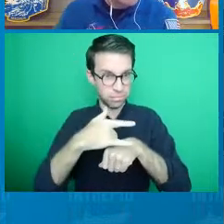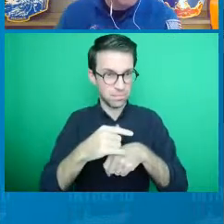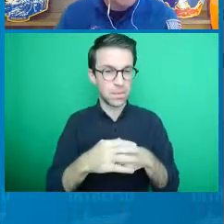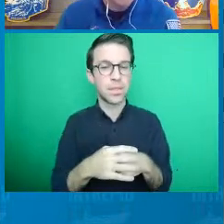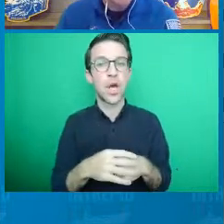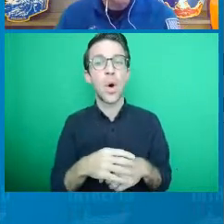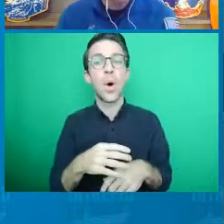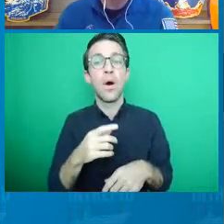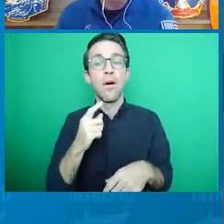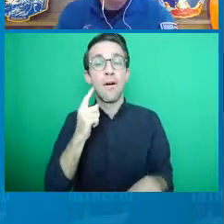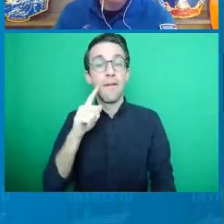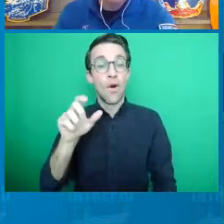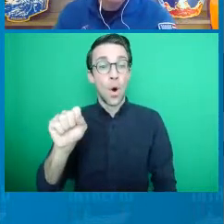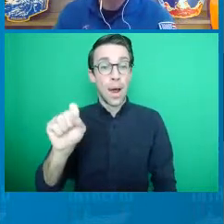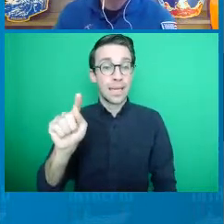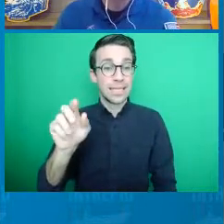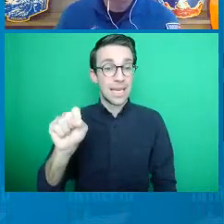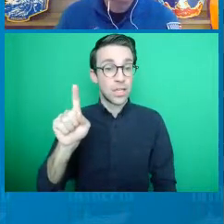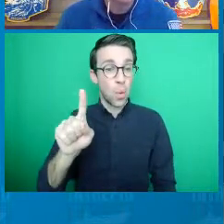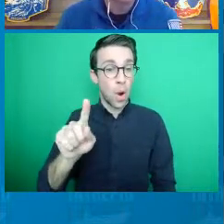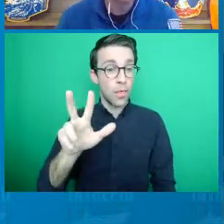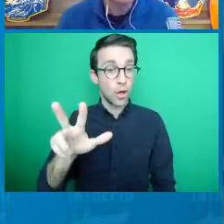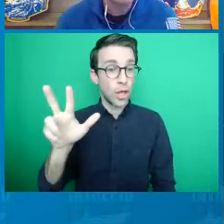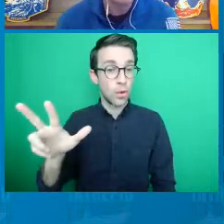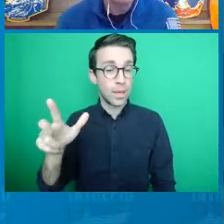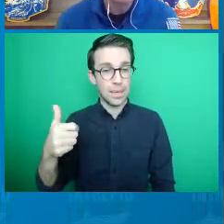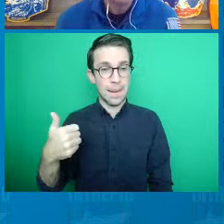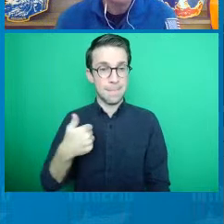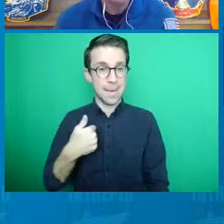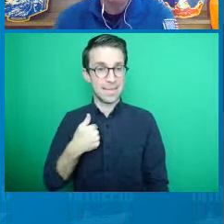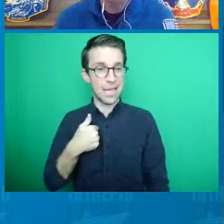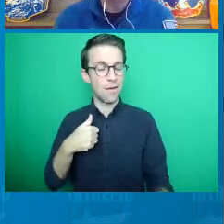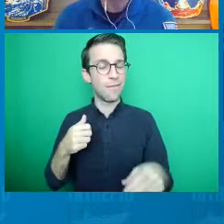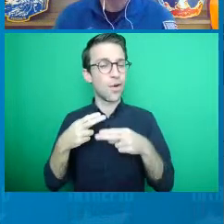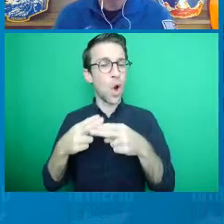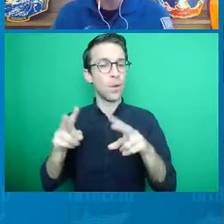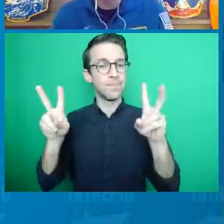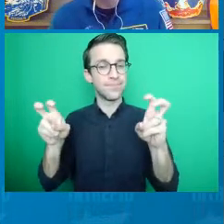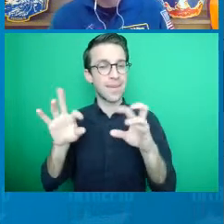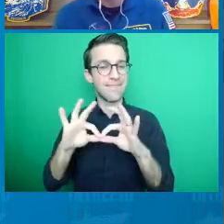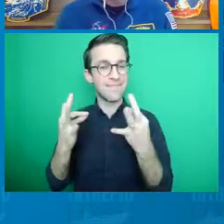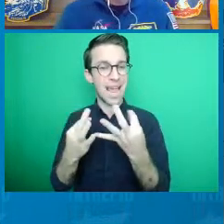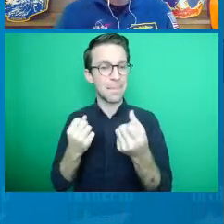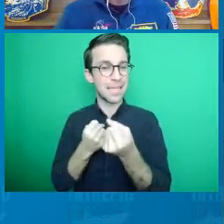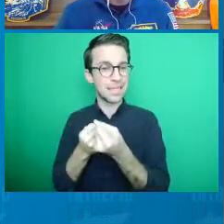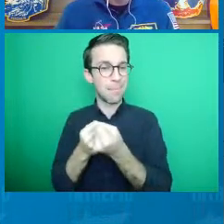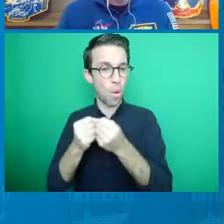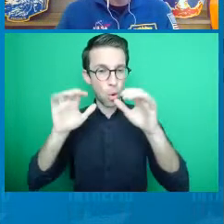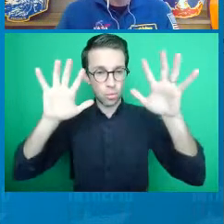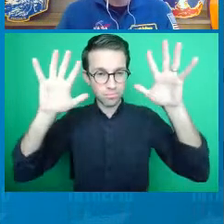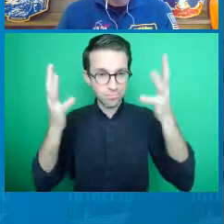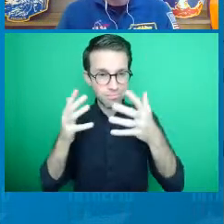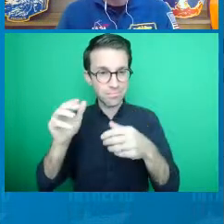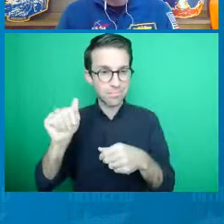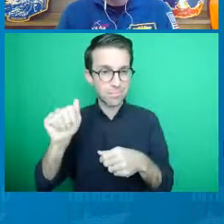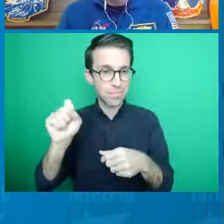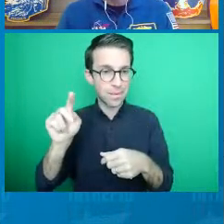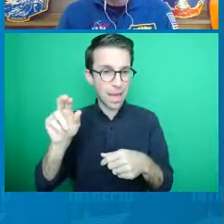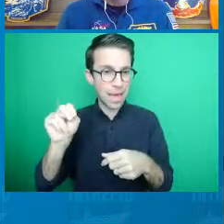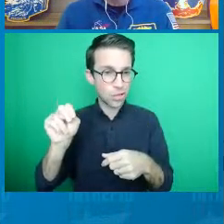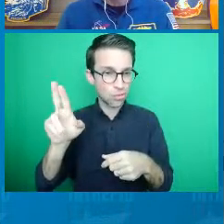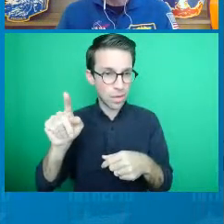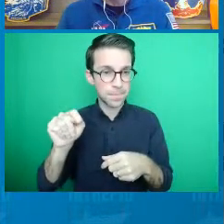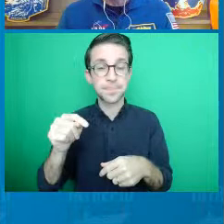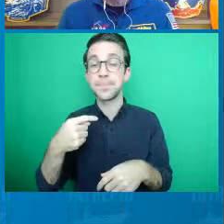for STS-133, I was initially the family support astronaut. And what that meant, I went with the crew down to